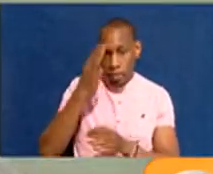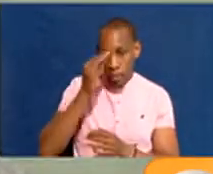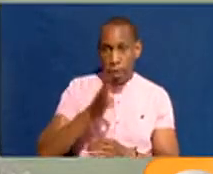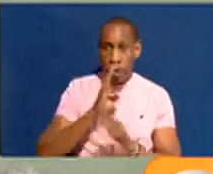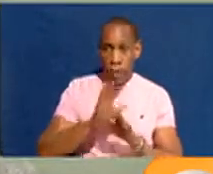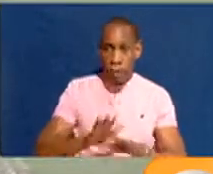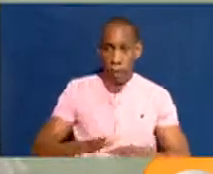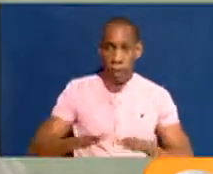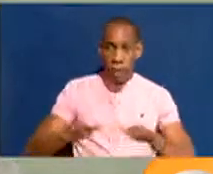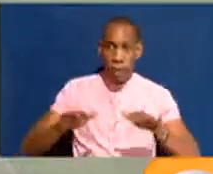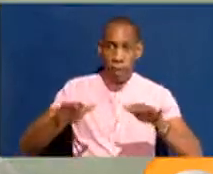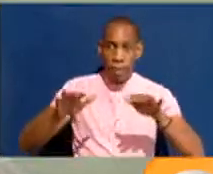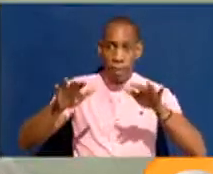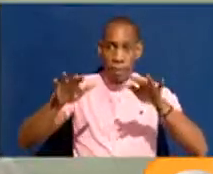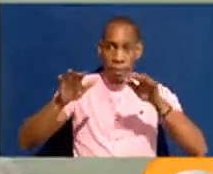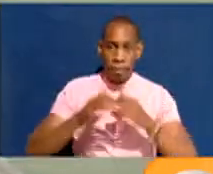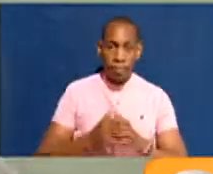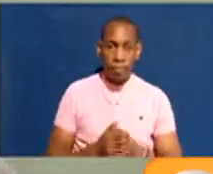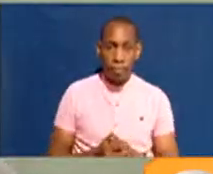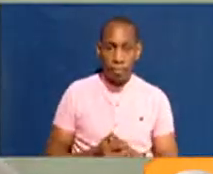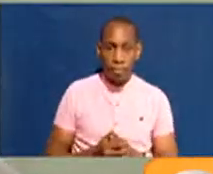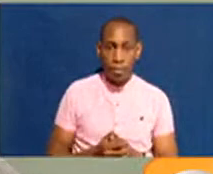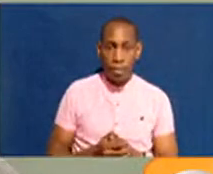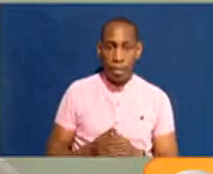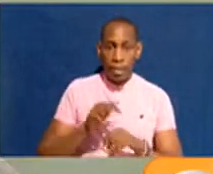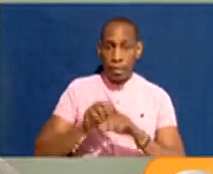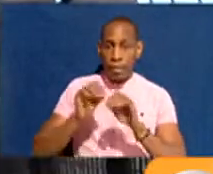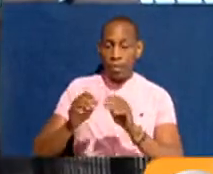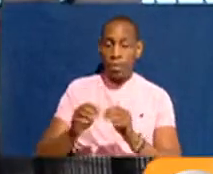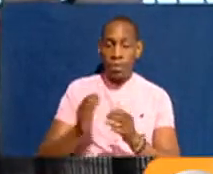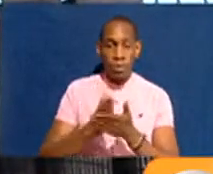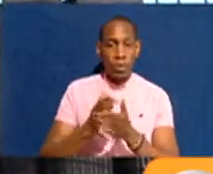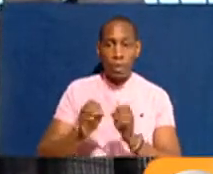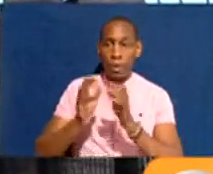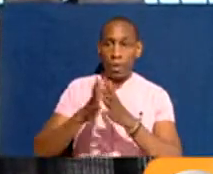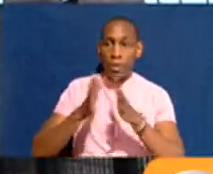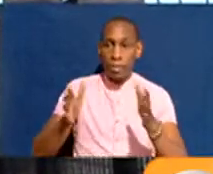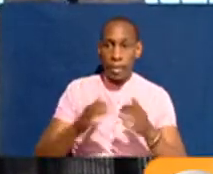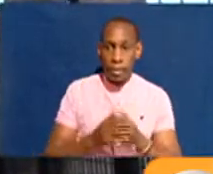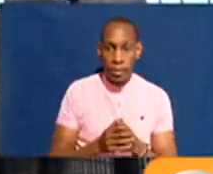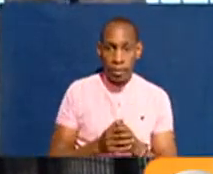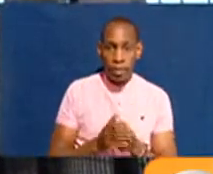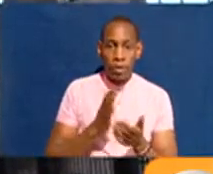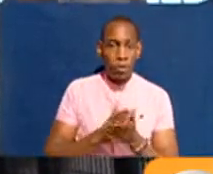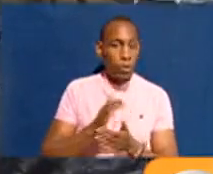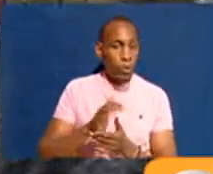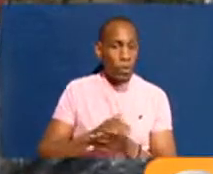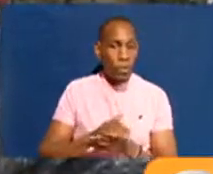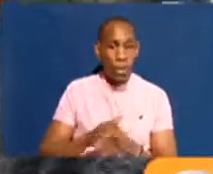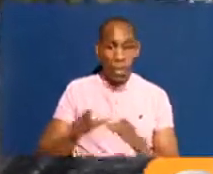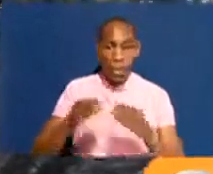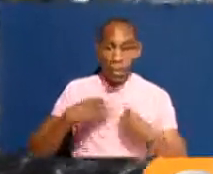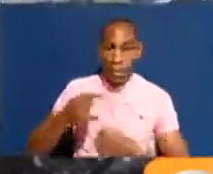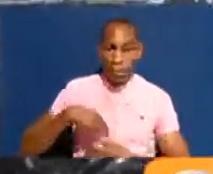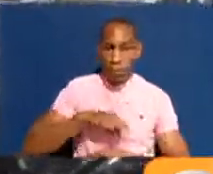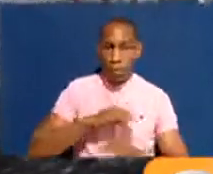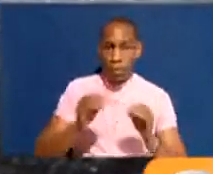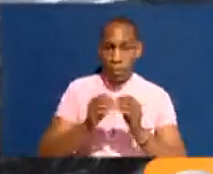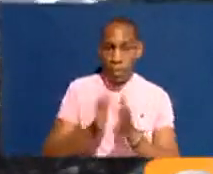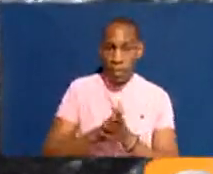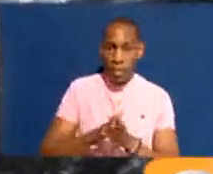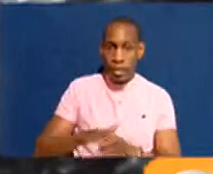levels. Kiwata ikipotea ni hasara kubwa. He heeds our call to meet up at the